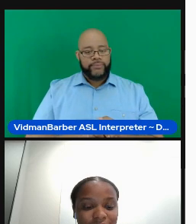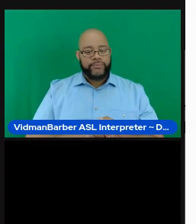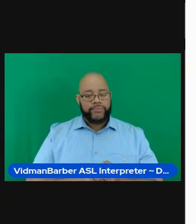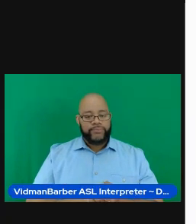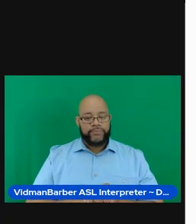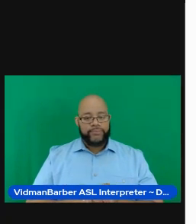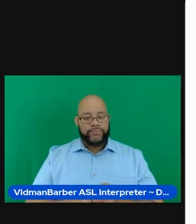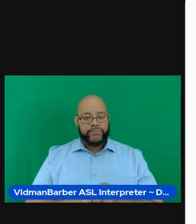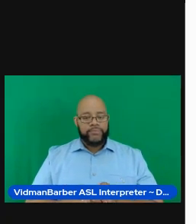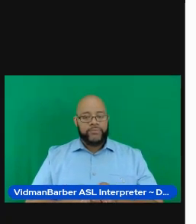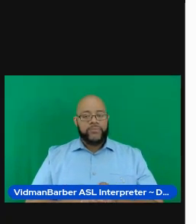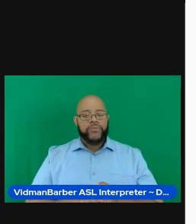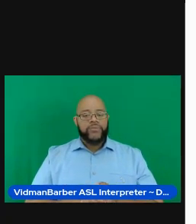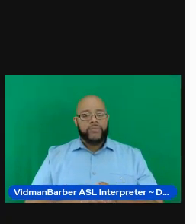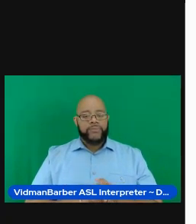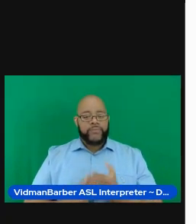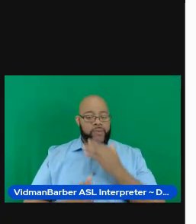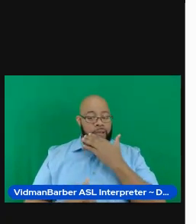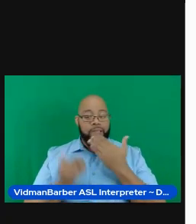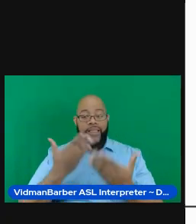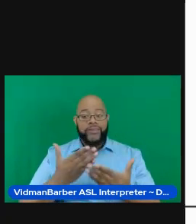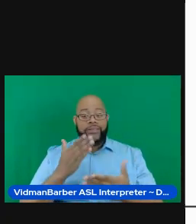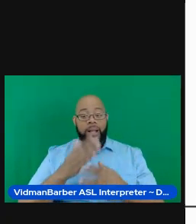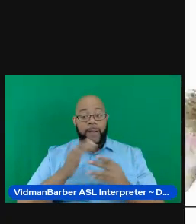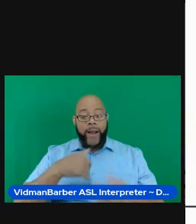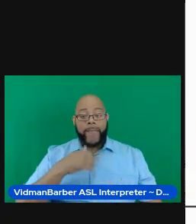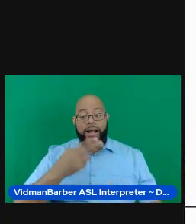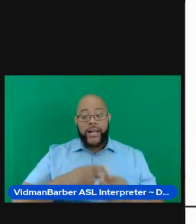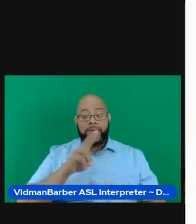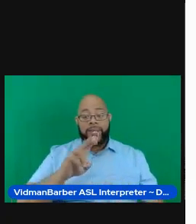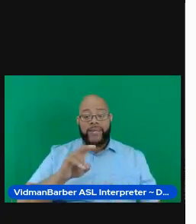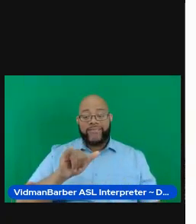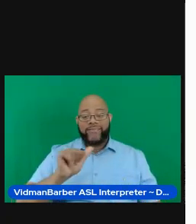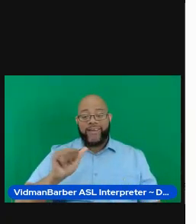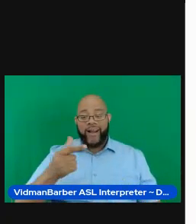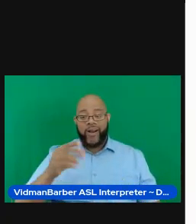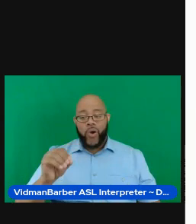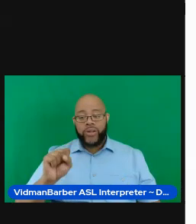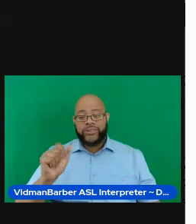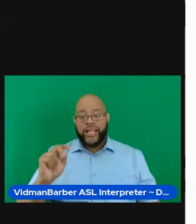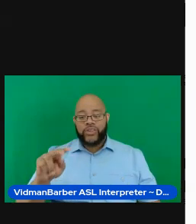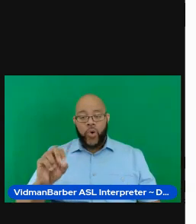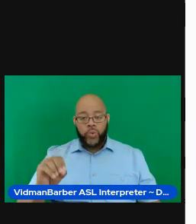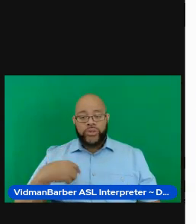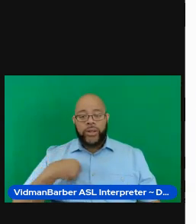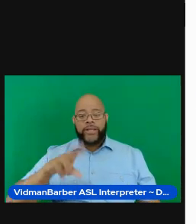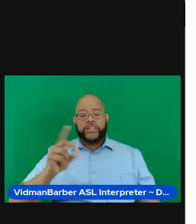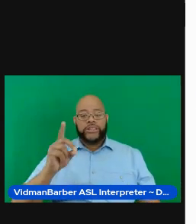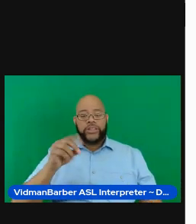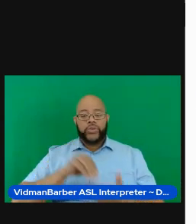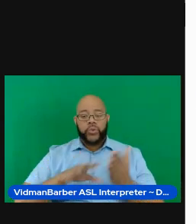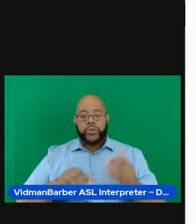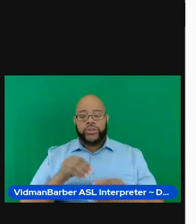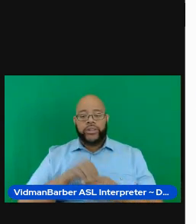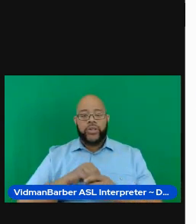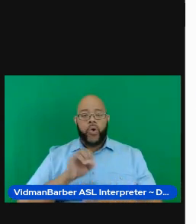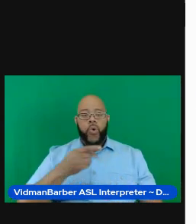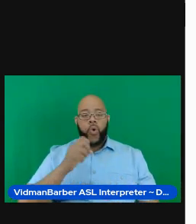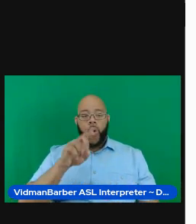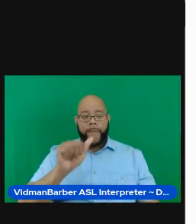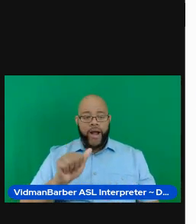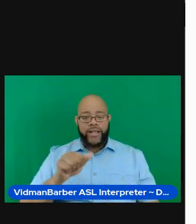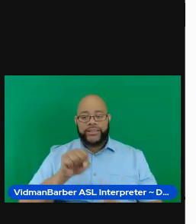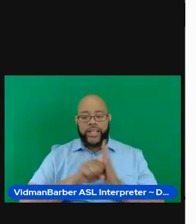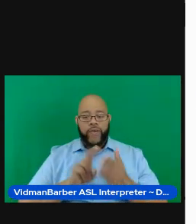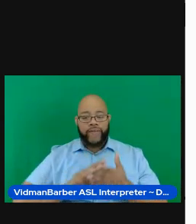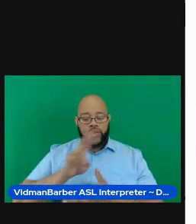Thank you for stopping by. My name is Iago Santos, a PhD student at the Oklahoma State University, and